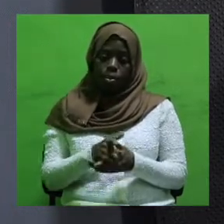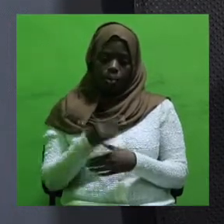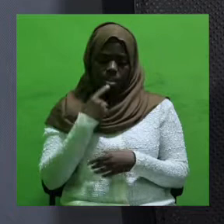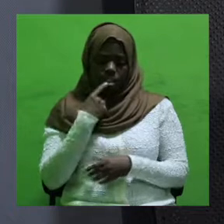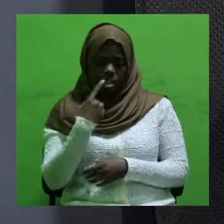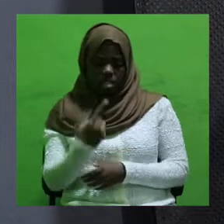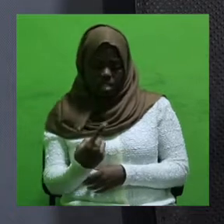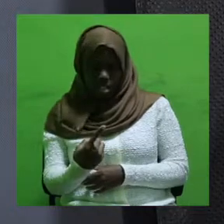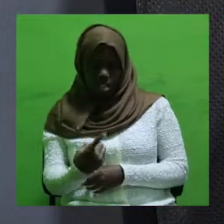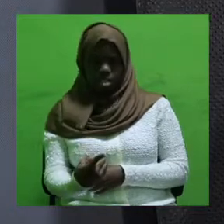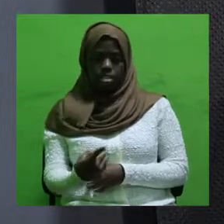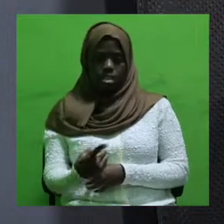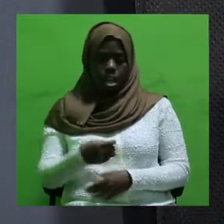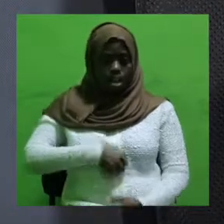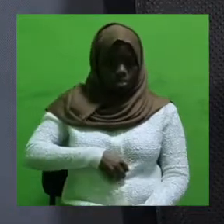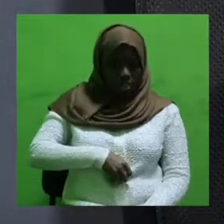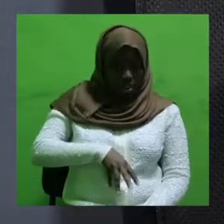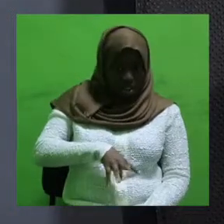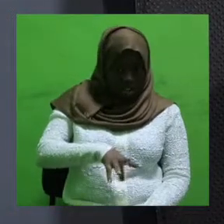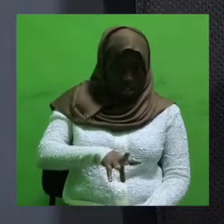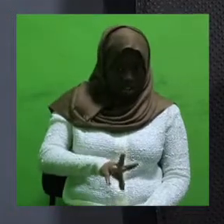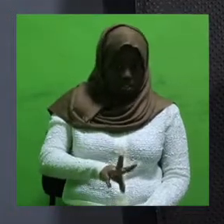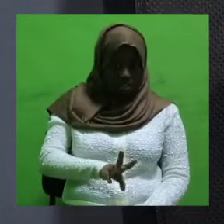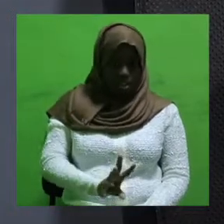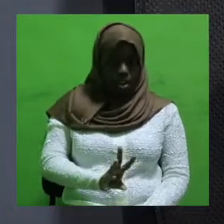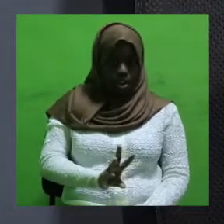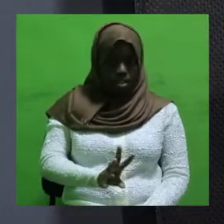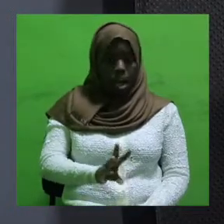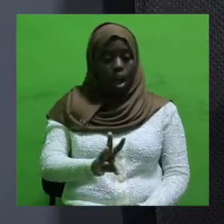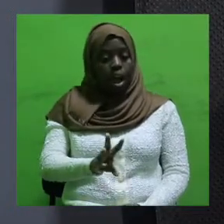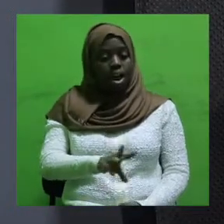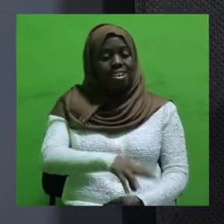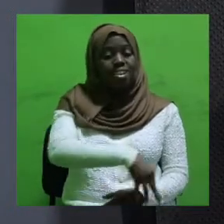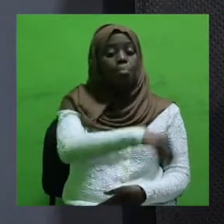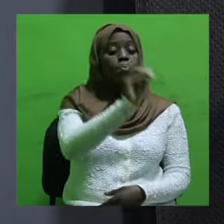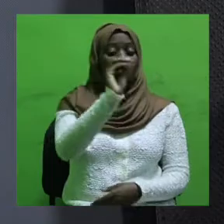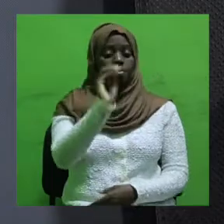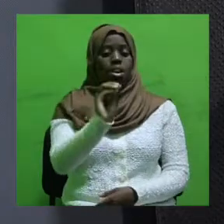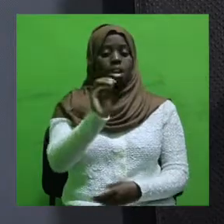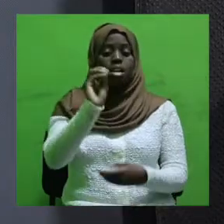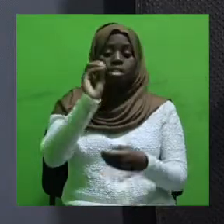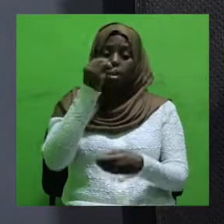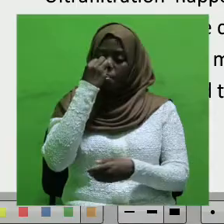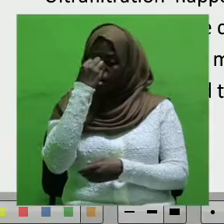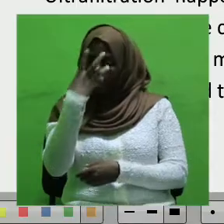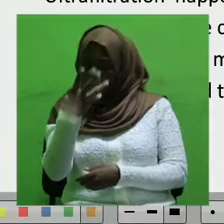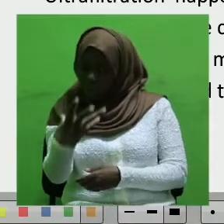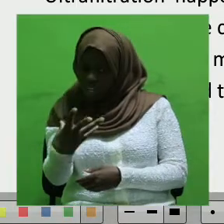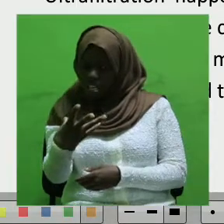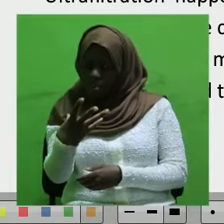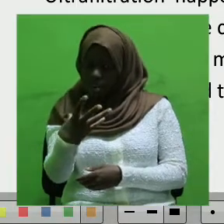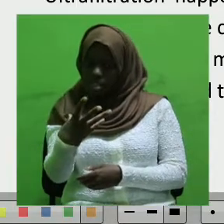egestion. So we can say that excretion, first of all, is the removal of metabolic